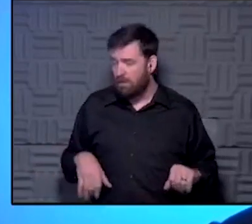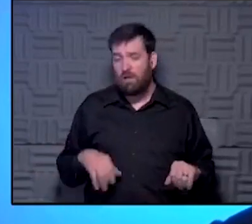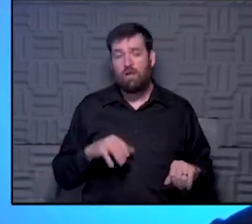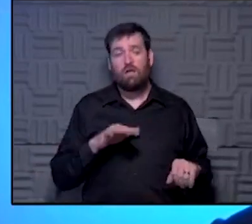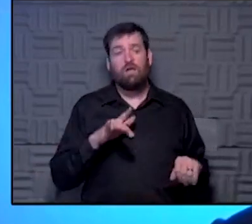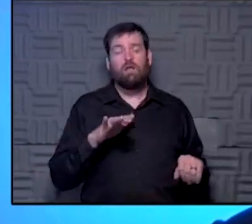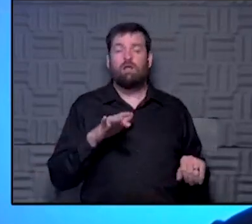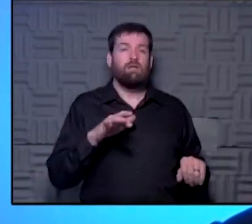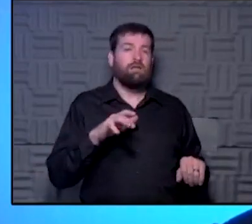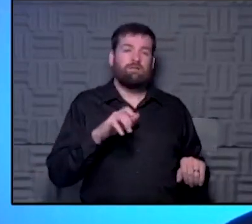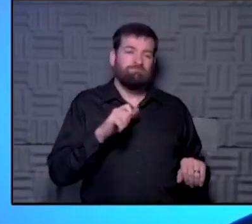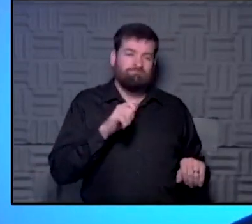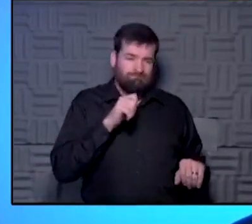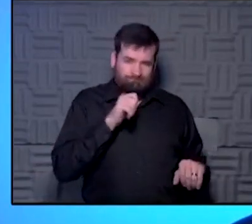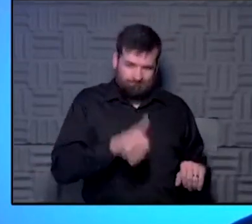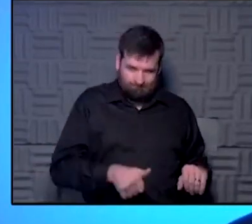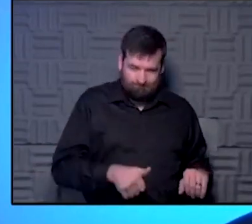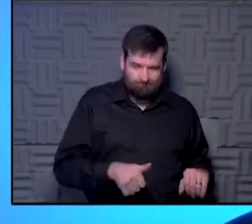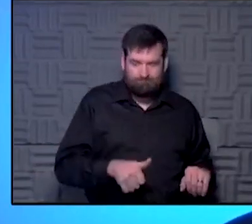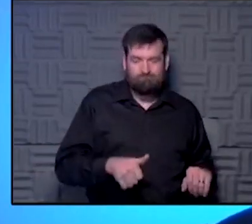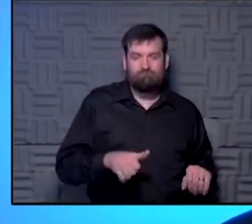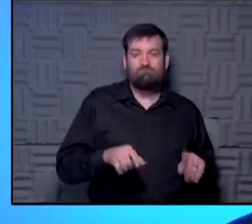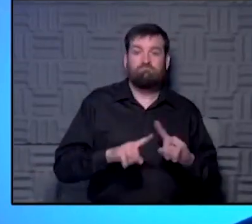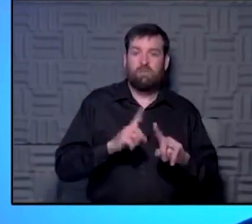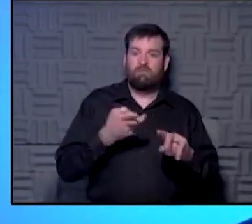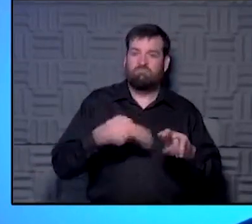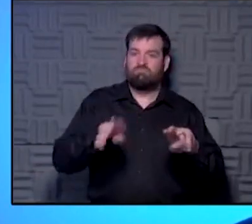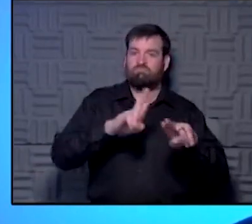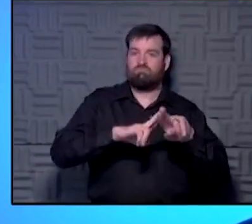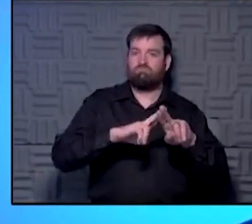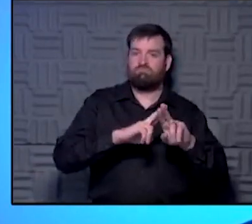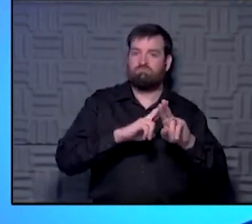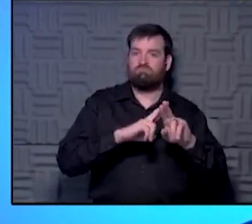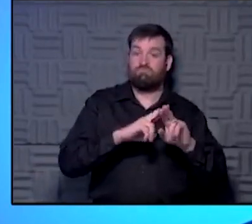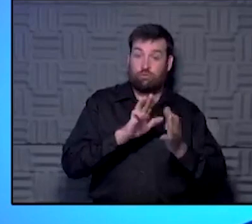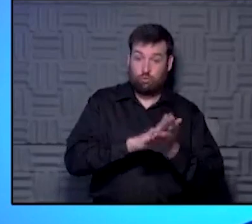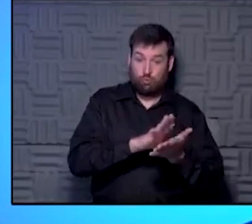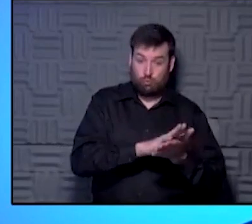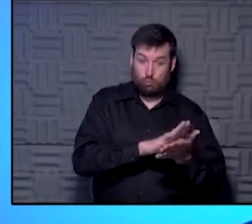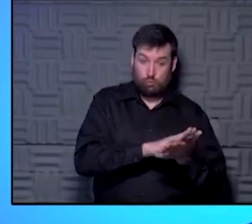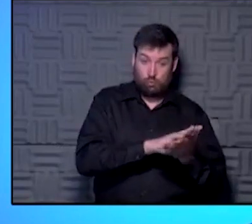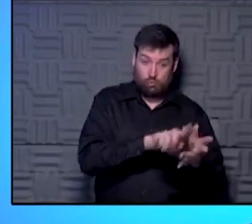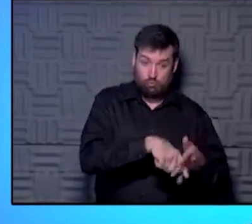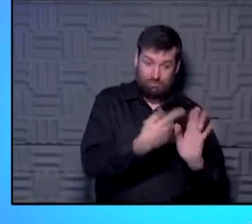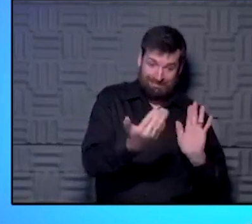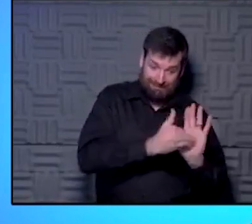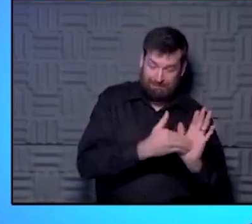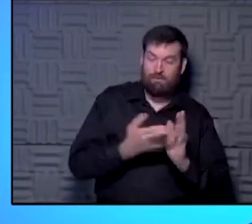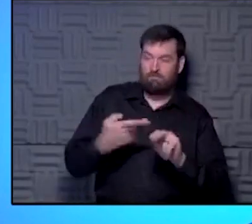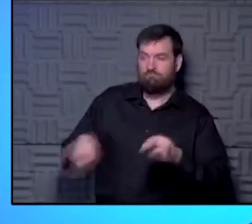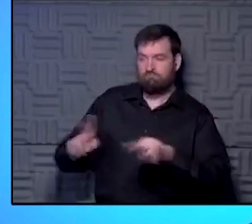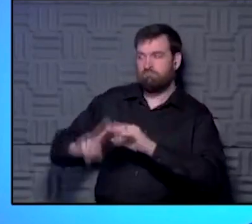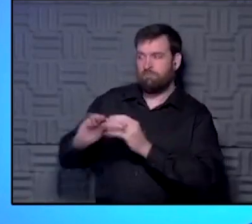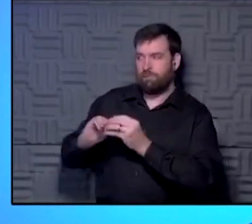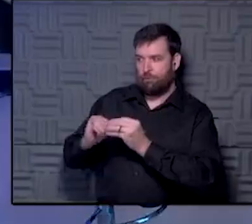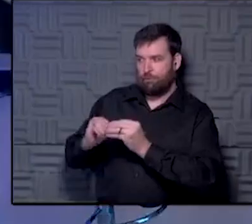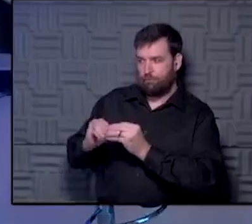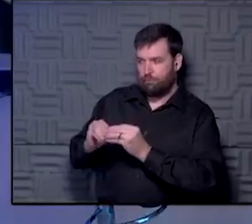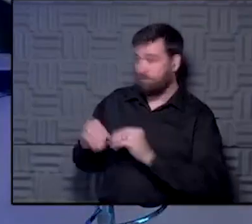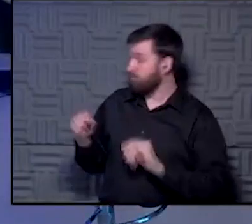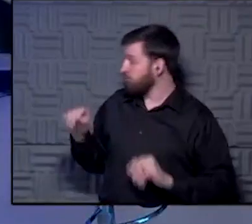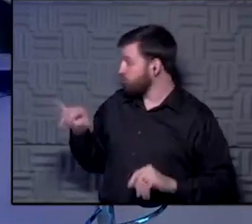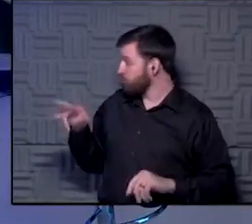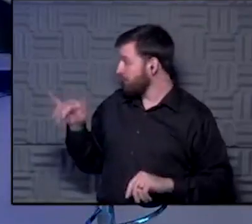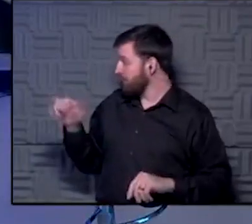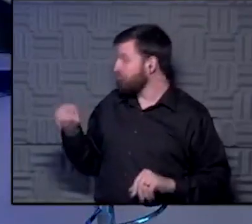We haven't been, but that has increased a little bit as school's gotten back in session. And you? Juliann, have you had